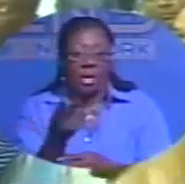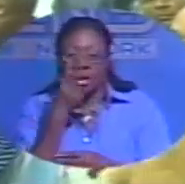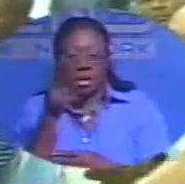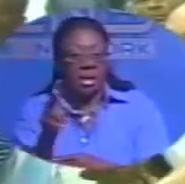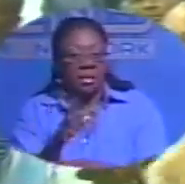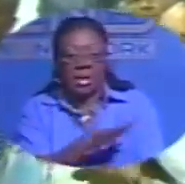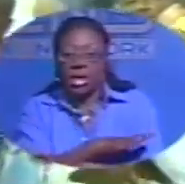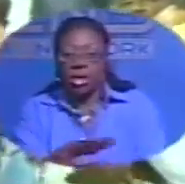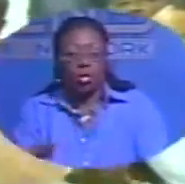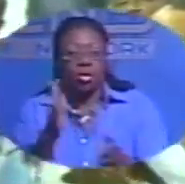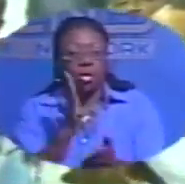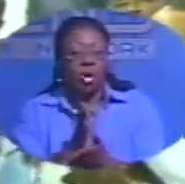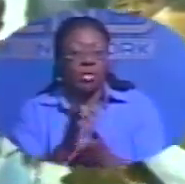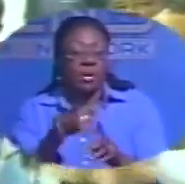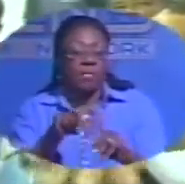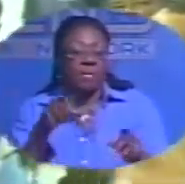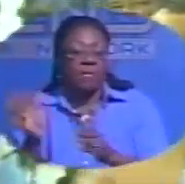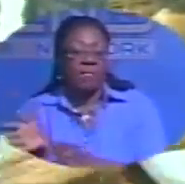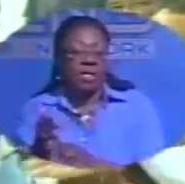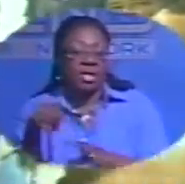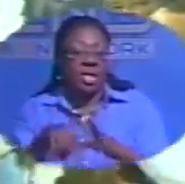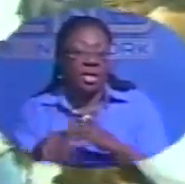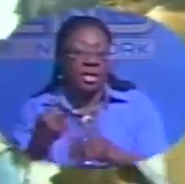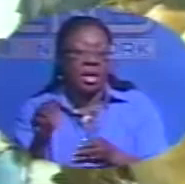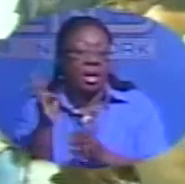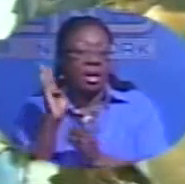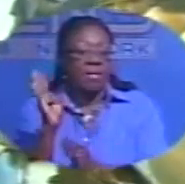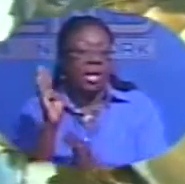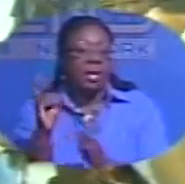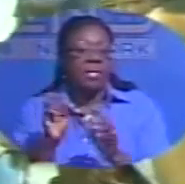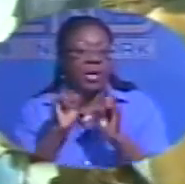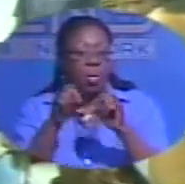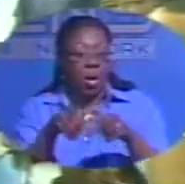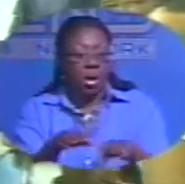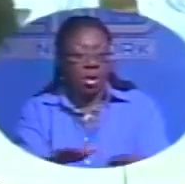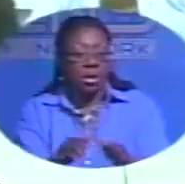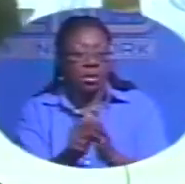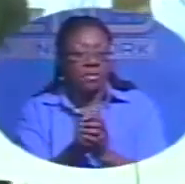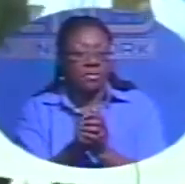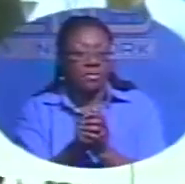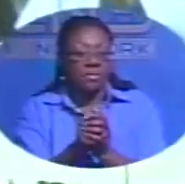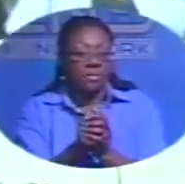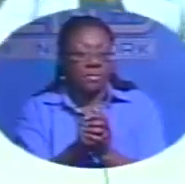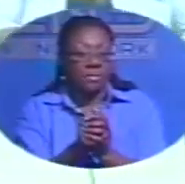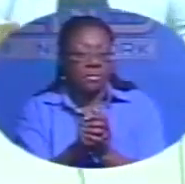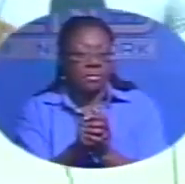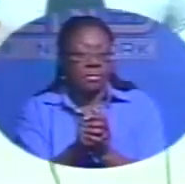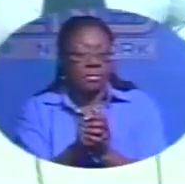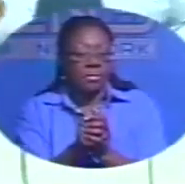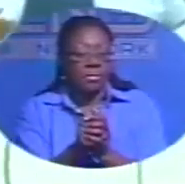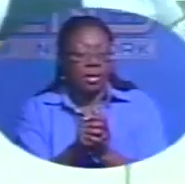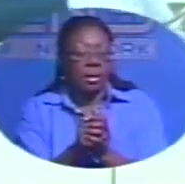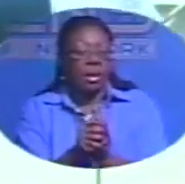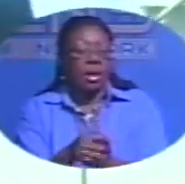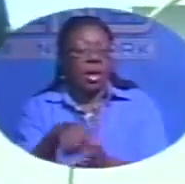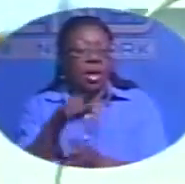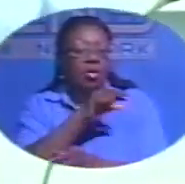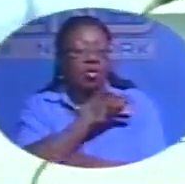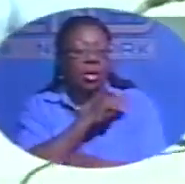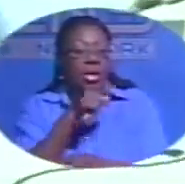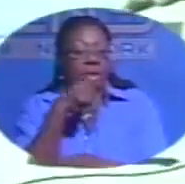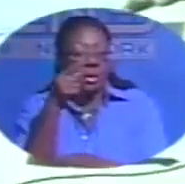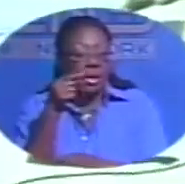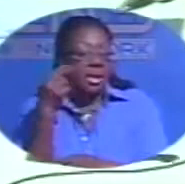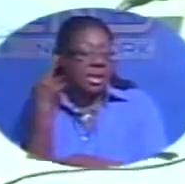And when Defense Force maybe patrol today, they go back. You see them come right back here. Gray admitted to hearing the allegations for the